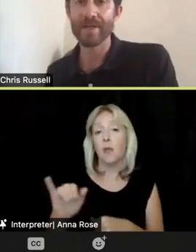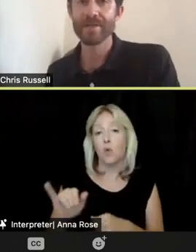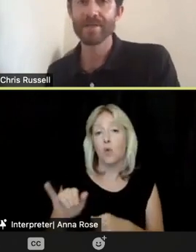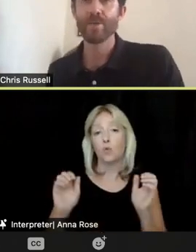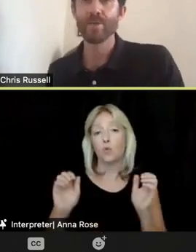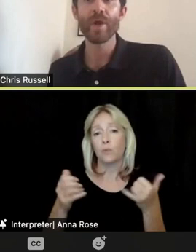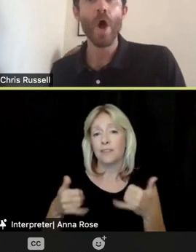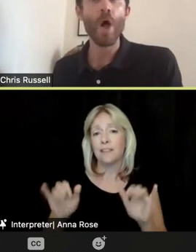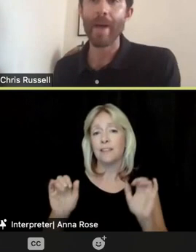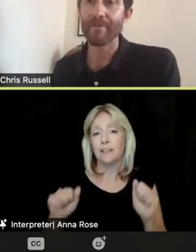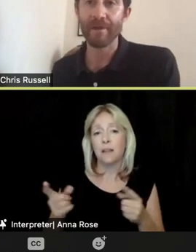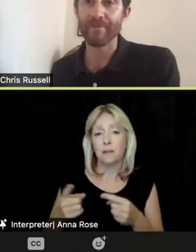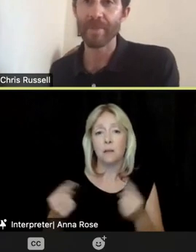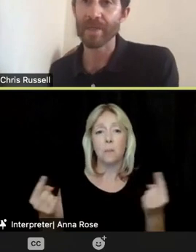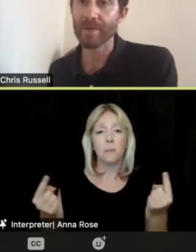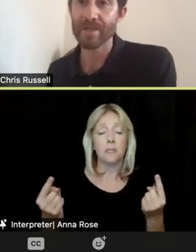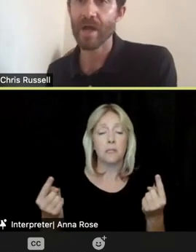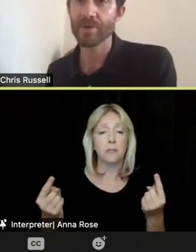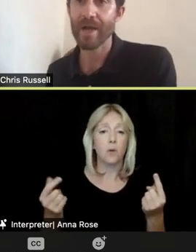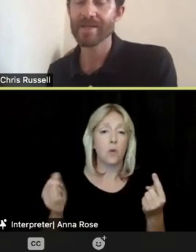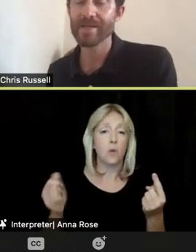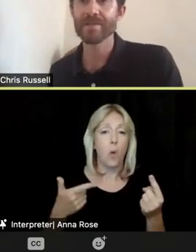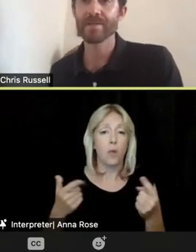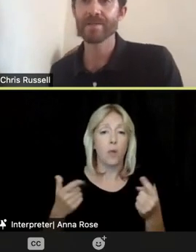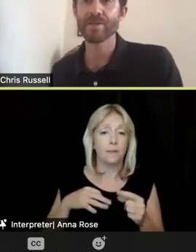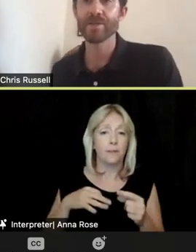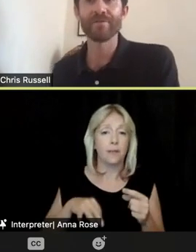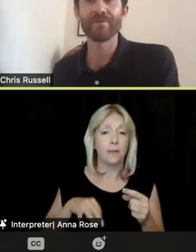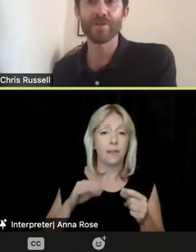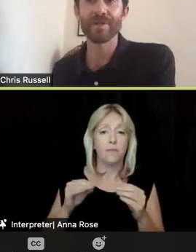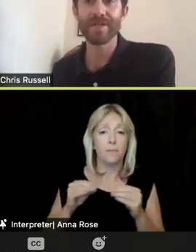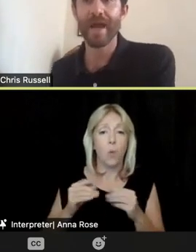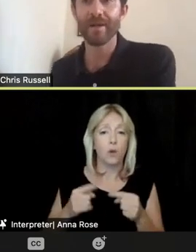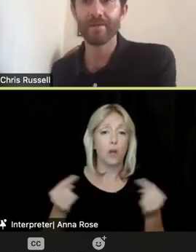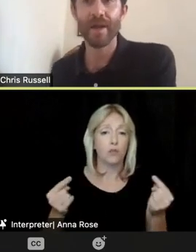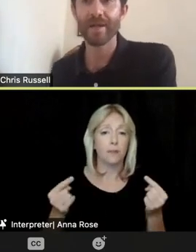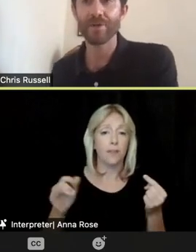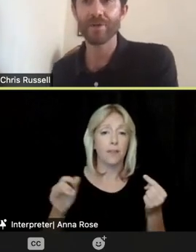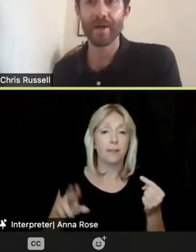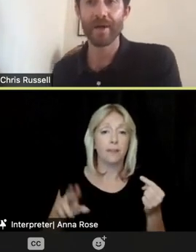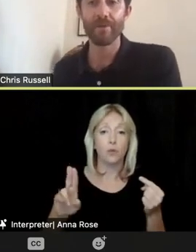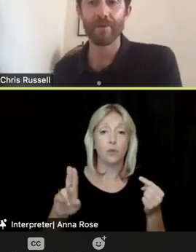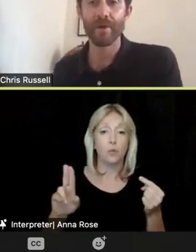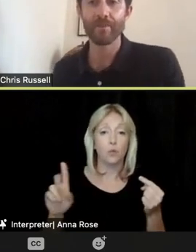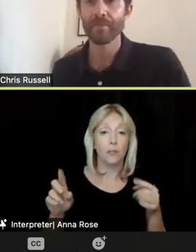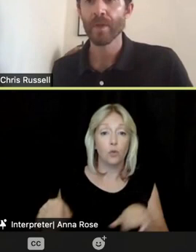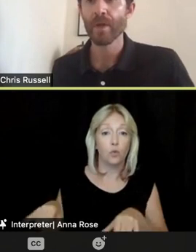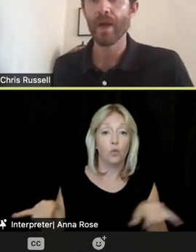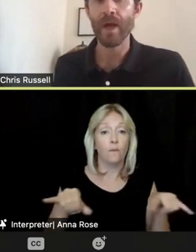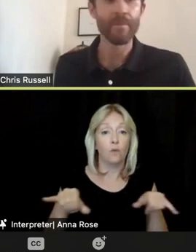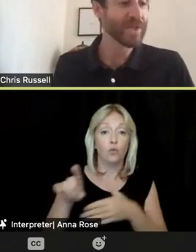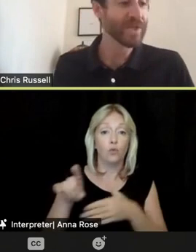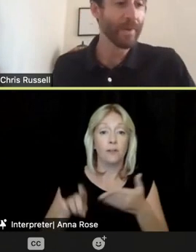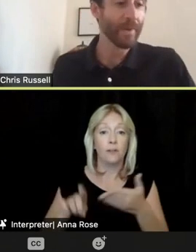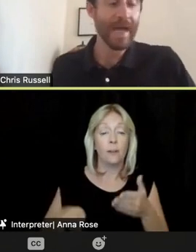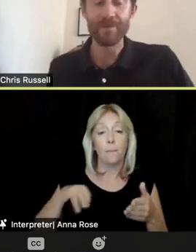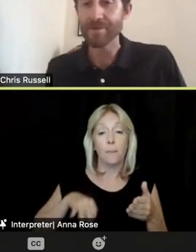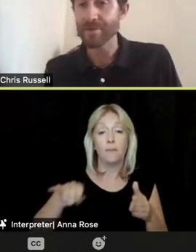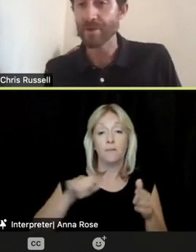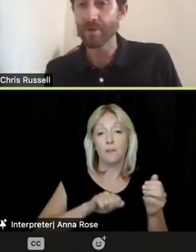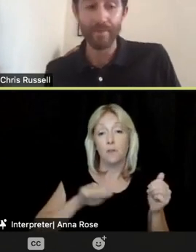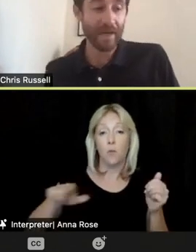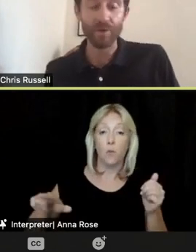increased contrast. We all benefit from increased contrast. It's universal design, right? It's good for everyone. That's